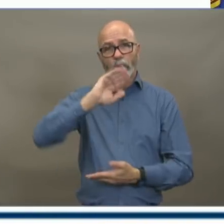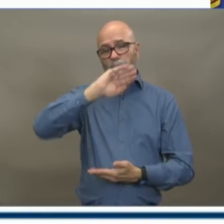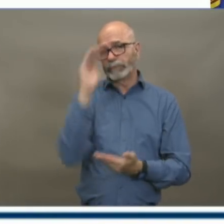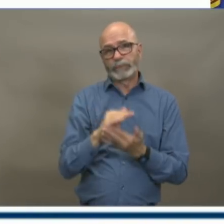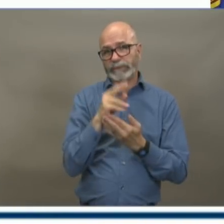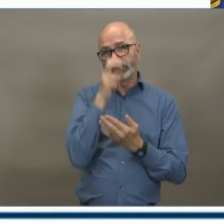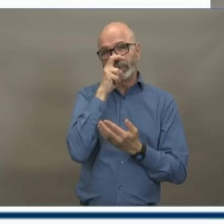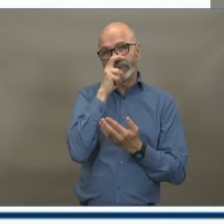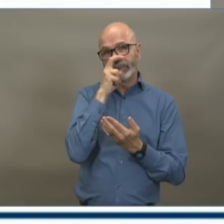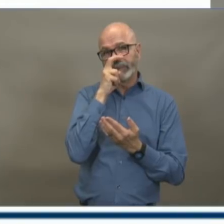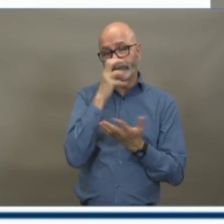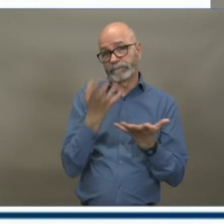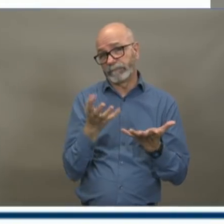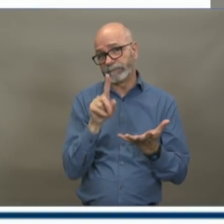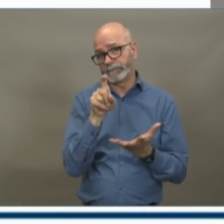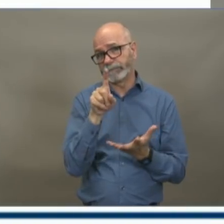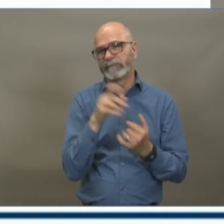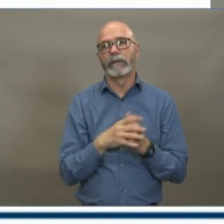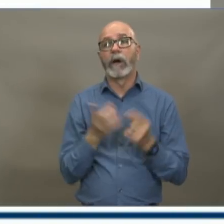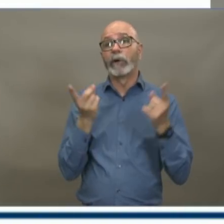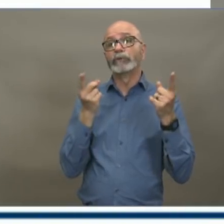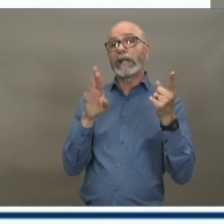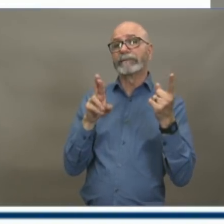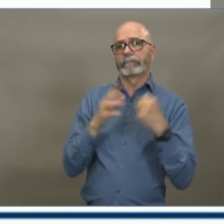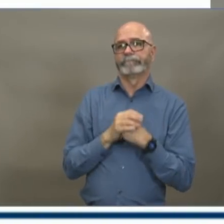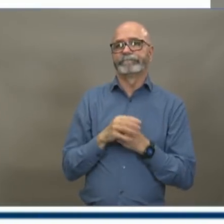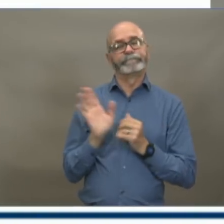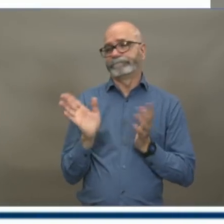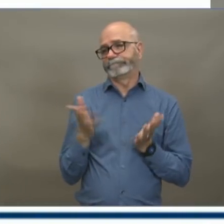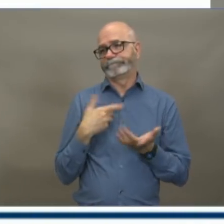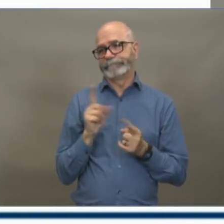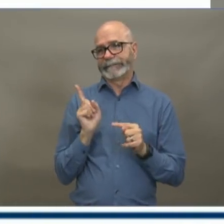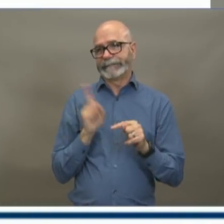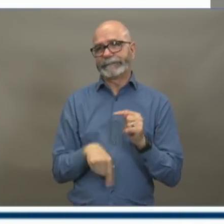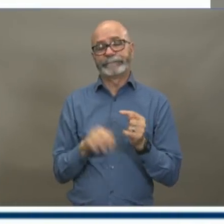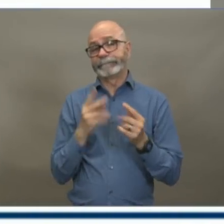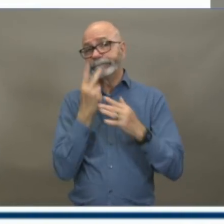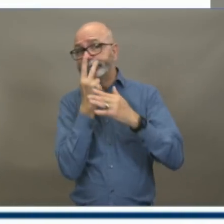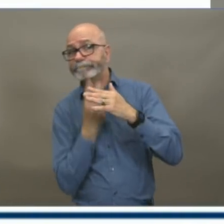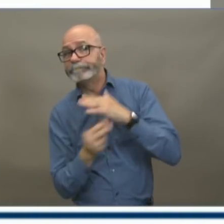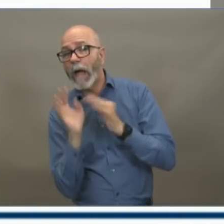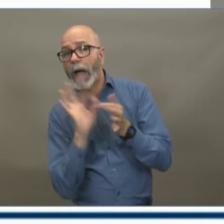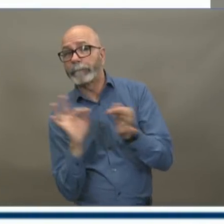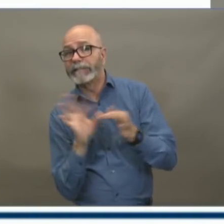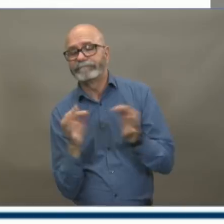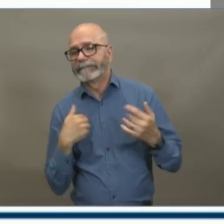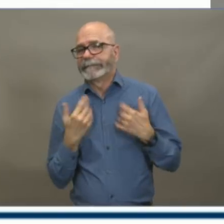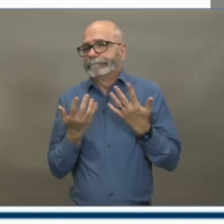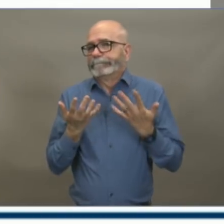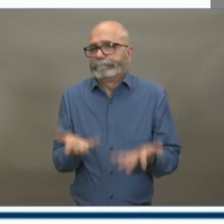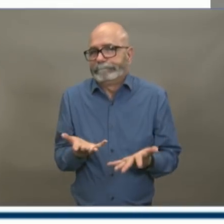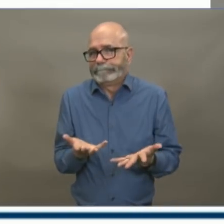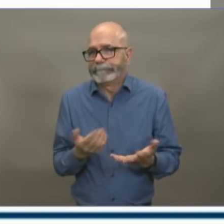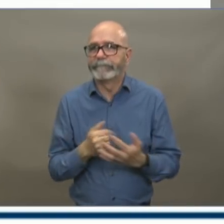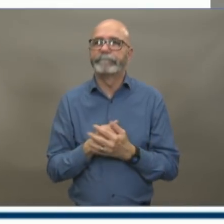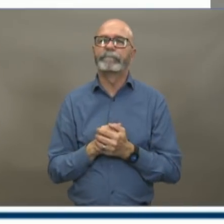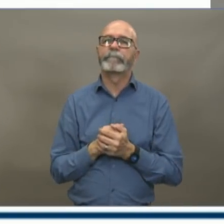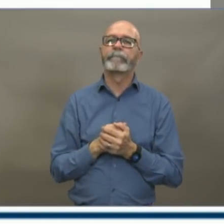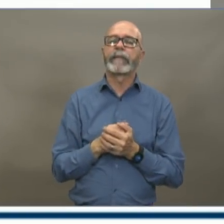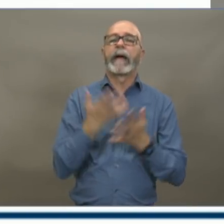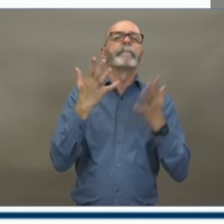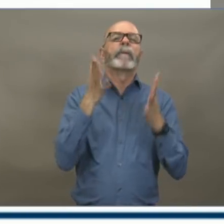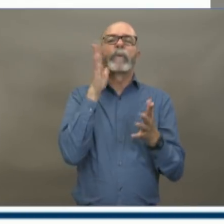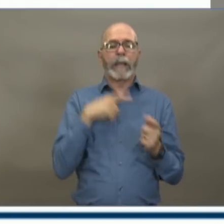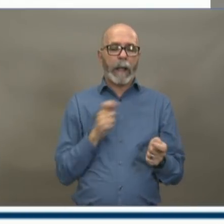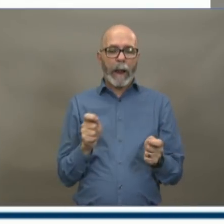So I'm not going to speculate. We're going to, as we said last week when we announced the slight modification in restrictions, what